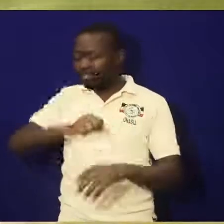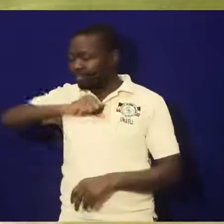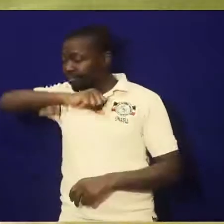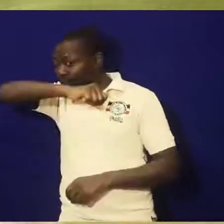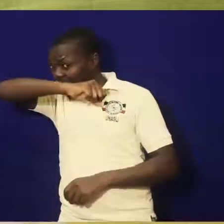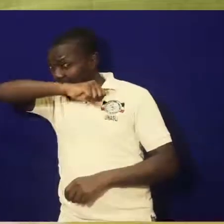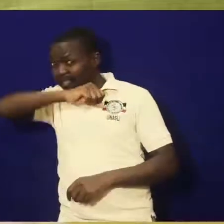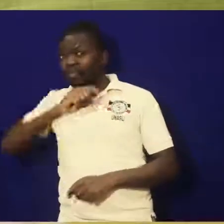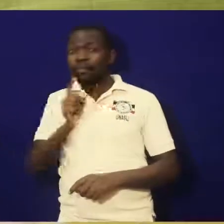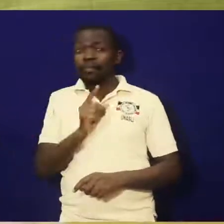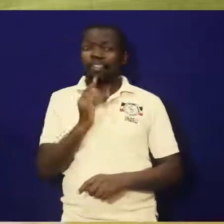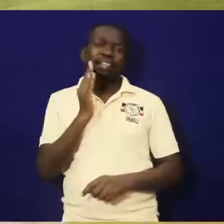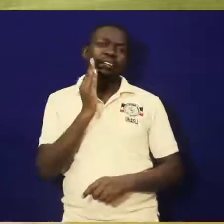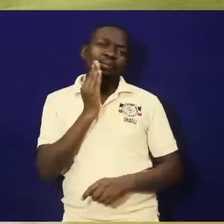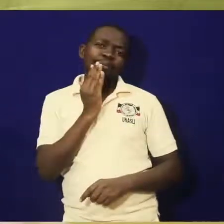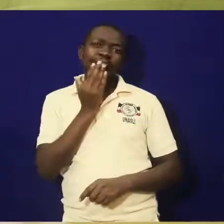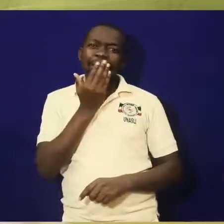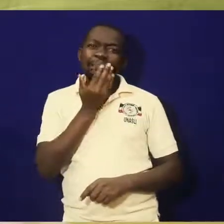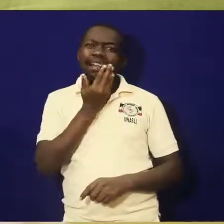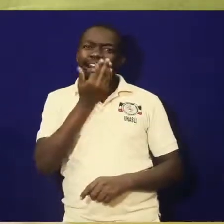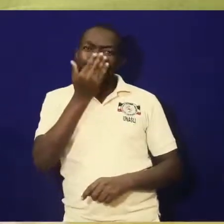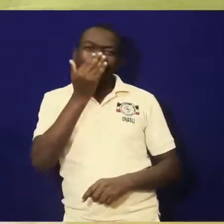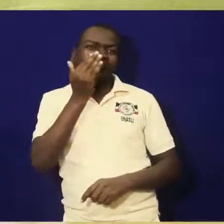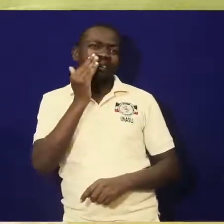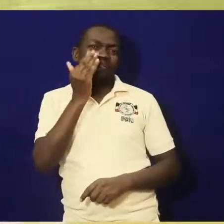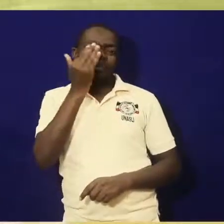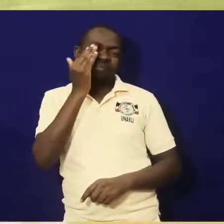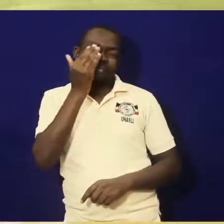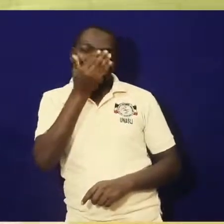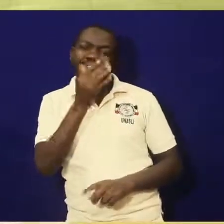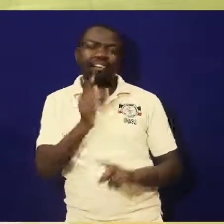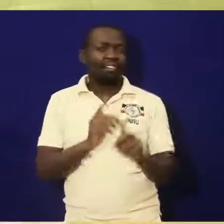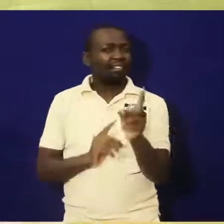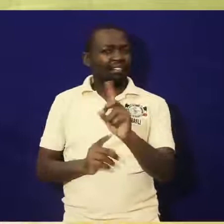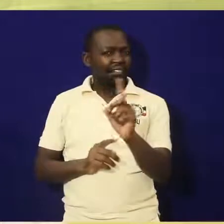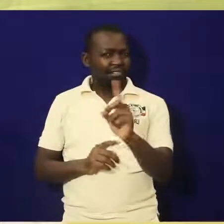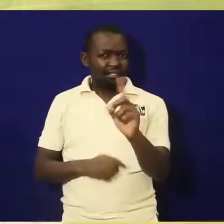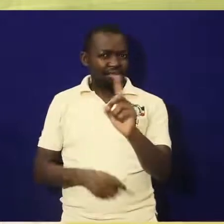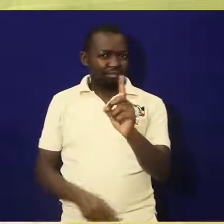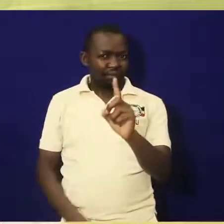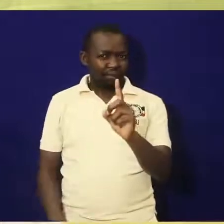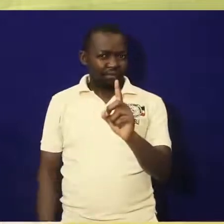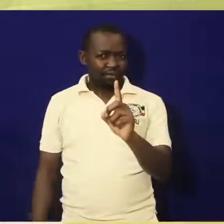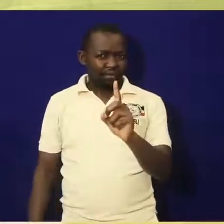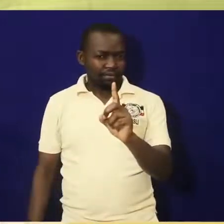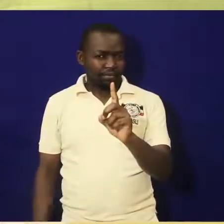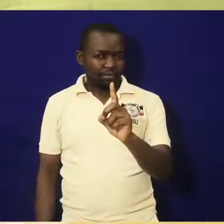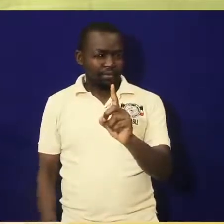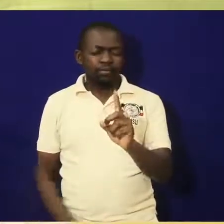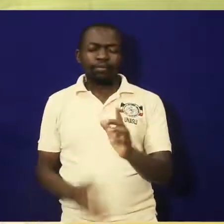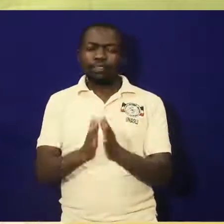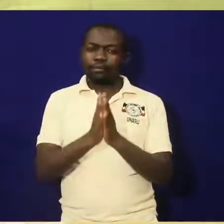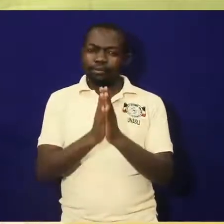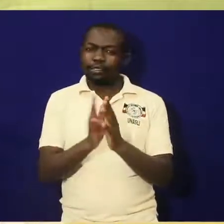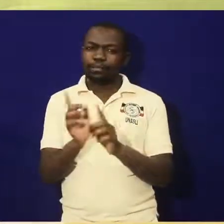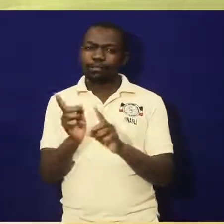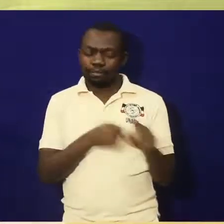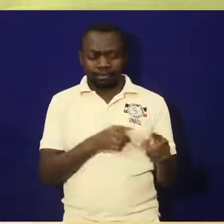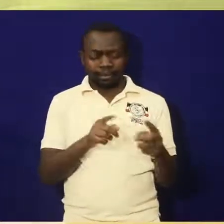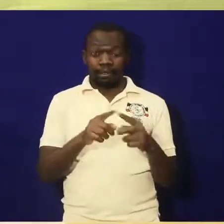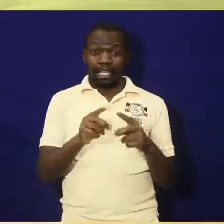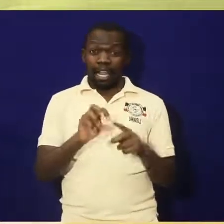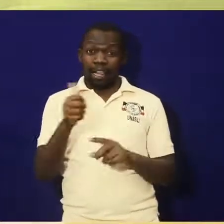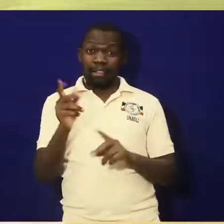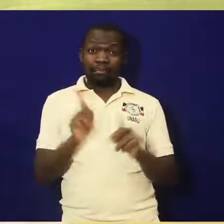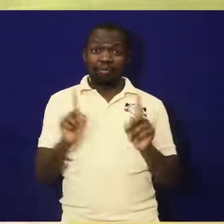Avoid touching your eyes, nose, and mouth. Avoid contact